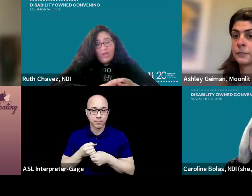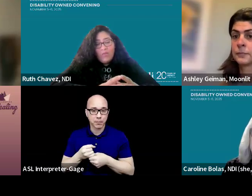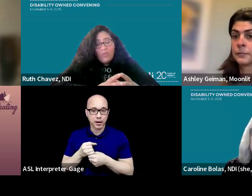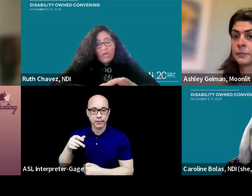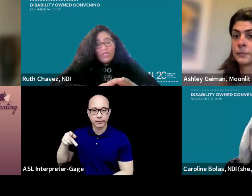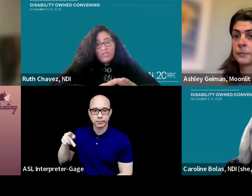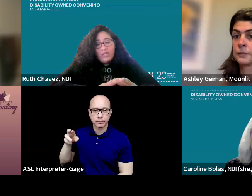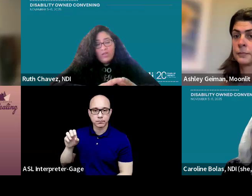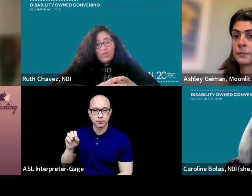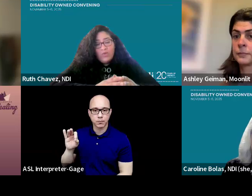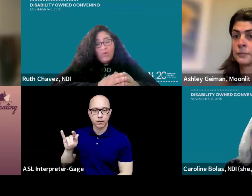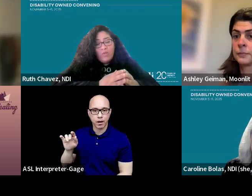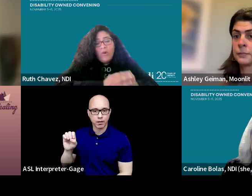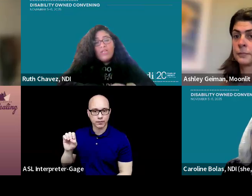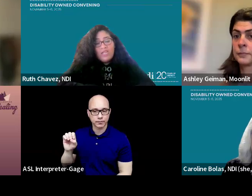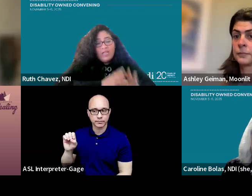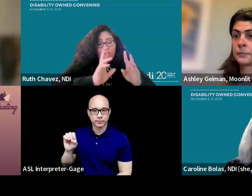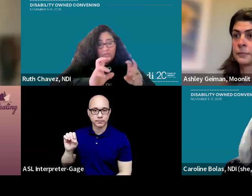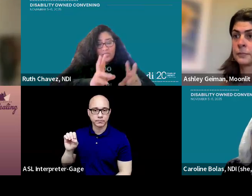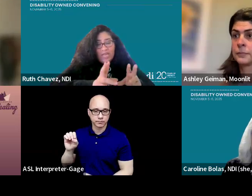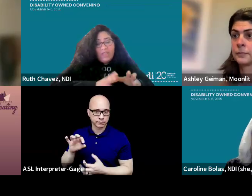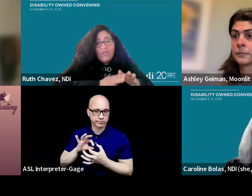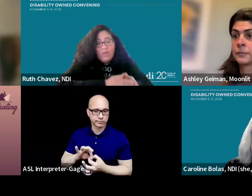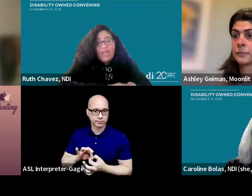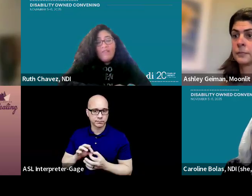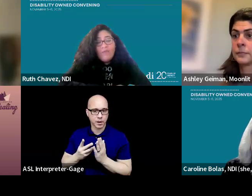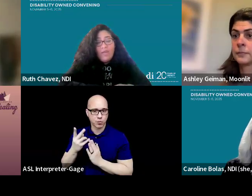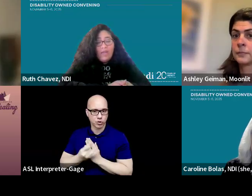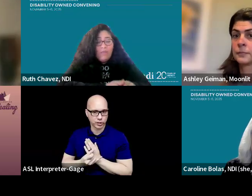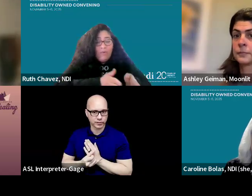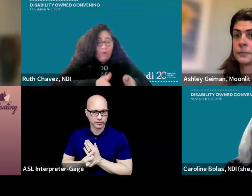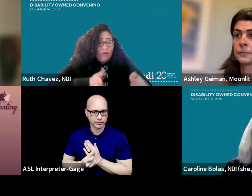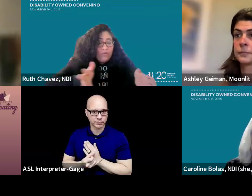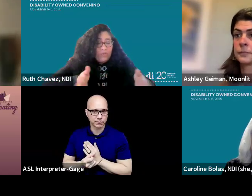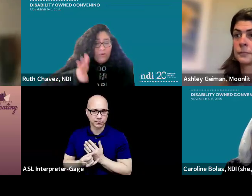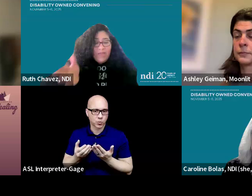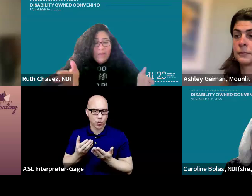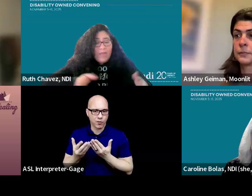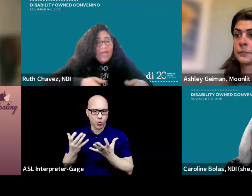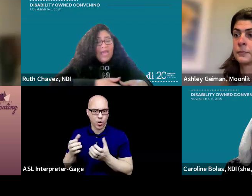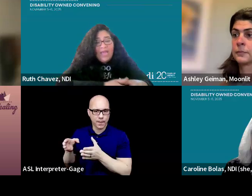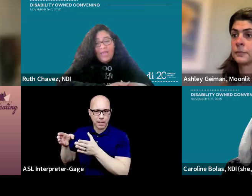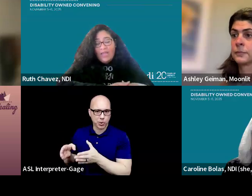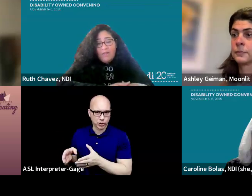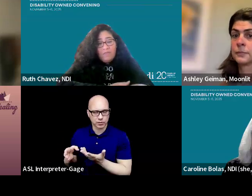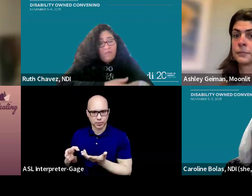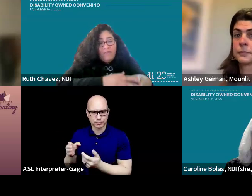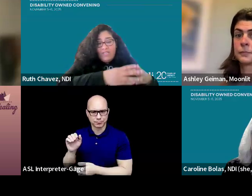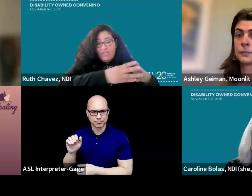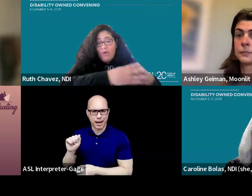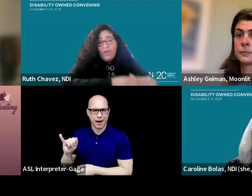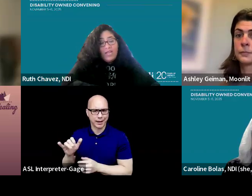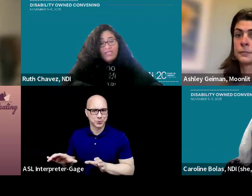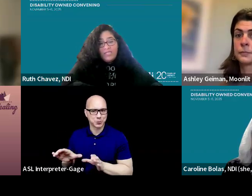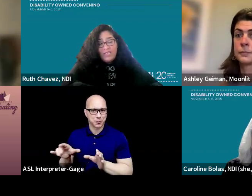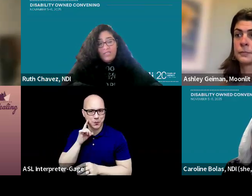on what the project per se that you would like for him or her to do, or them. And if